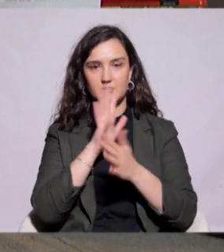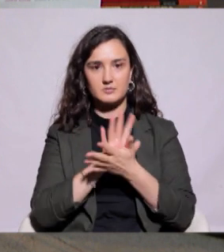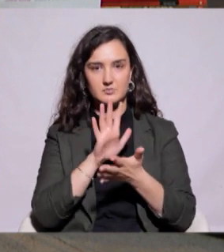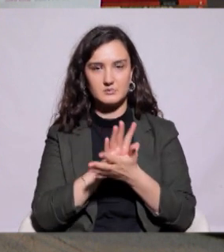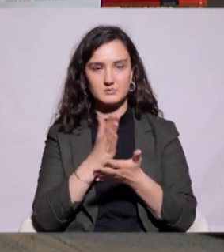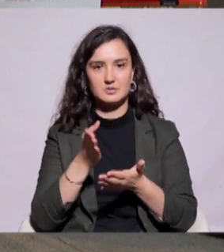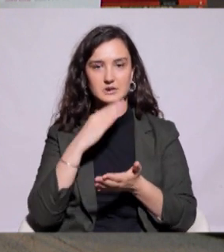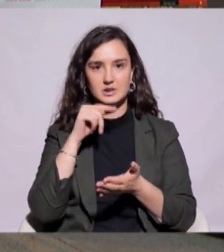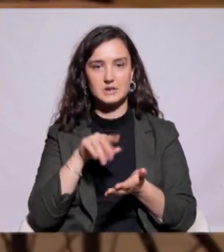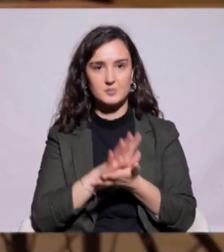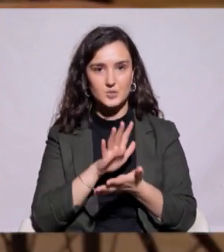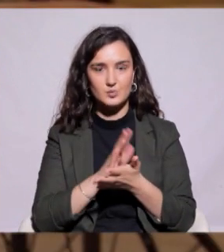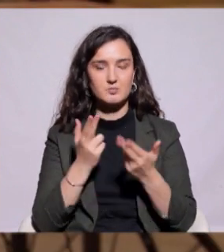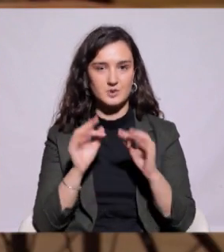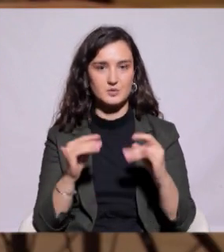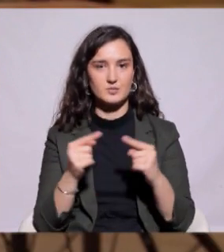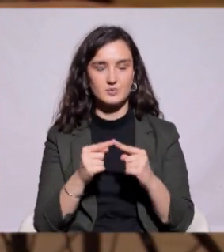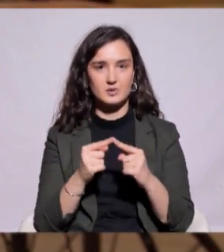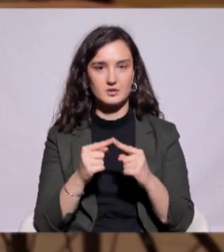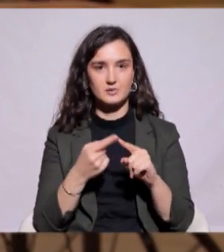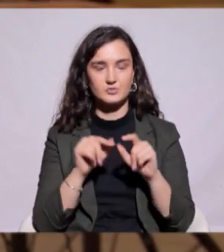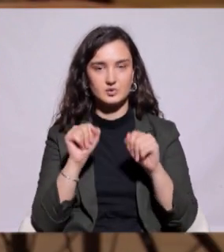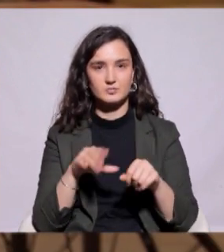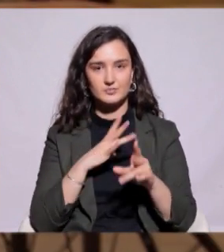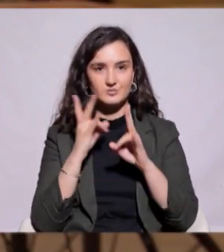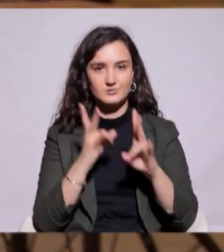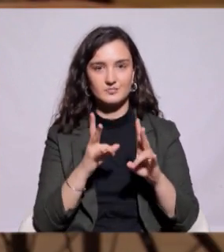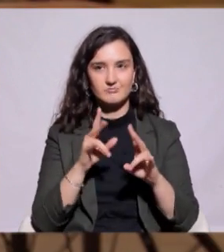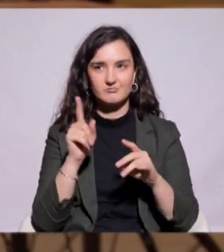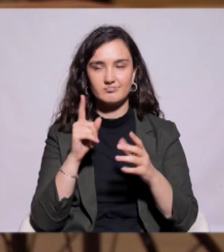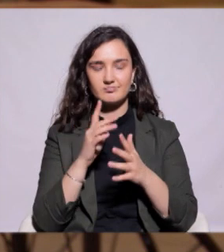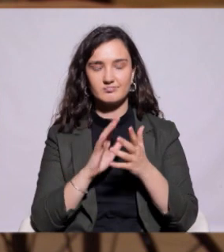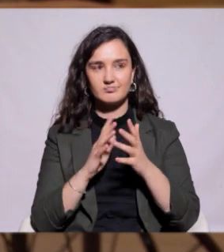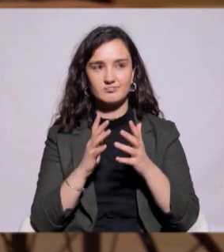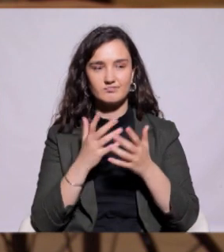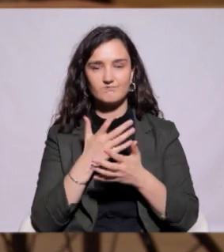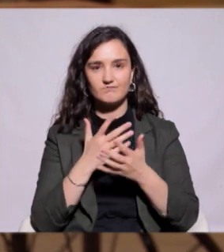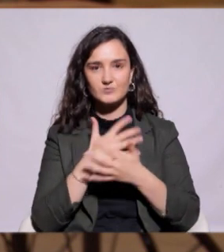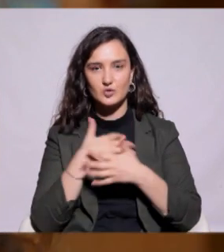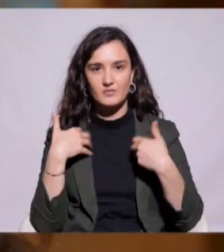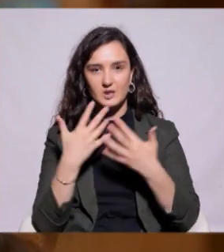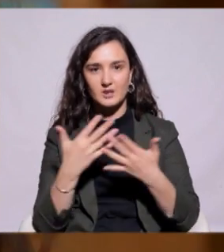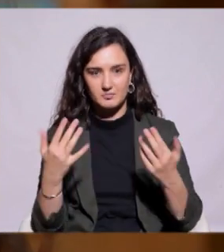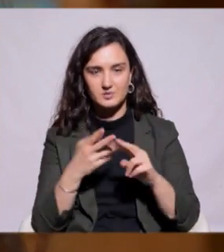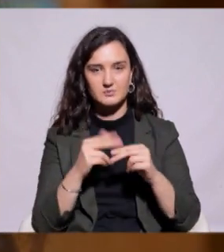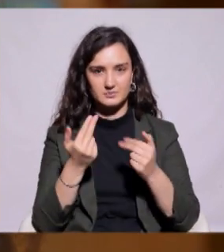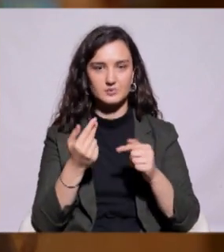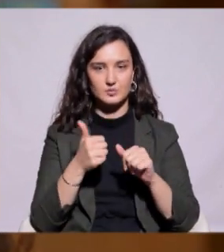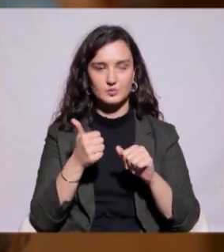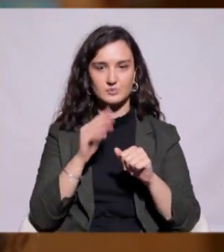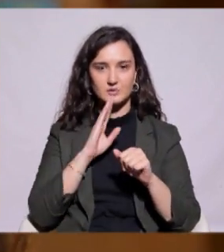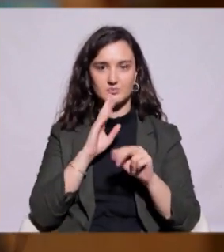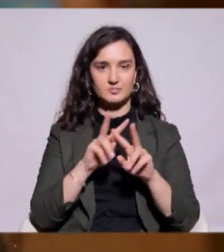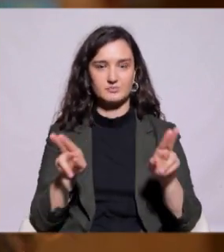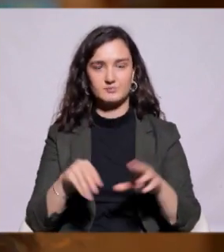water pollution, right? Exactly, Miss Sophie, and it can hurt plants and animals that live in those places. As well as humans.